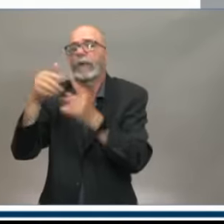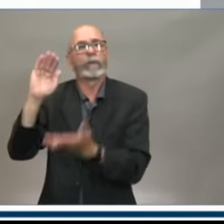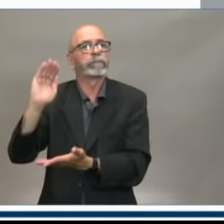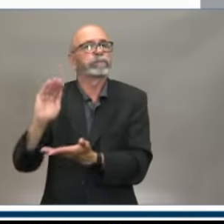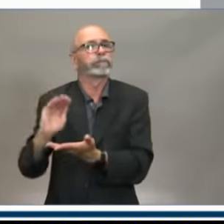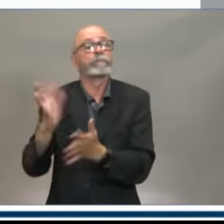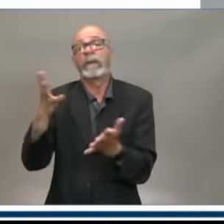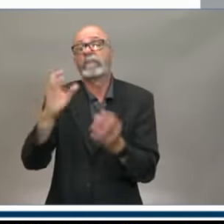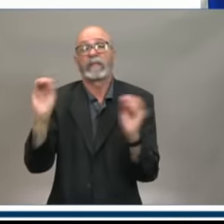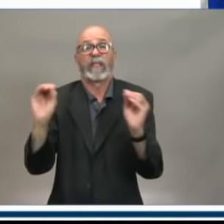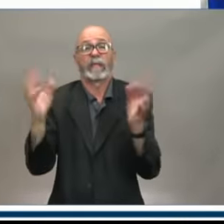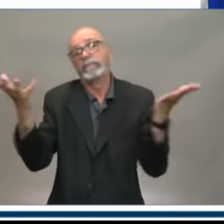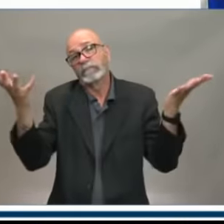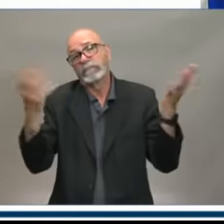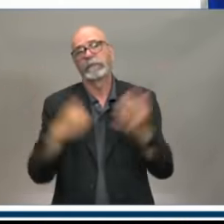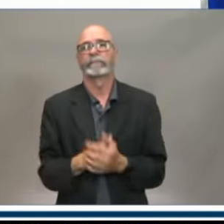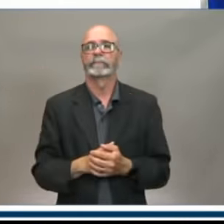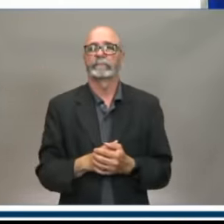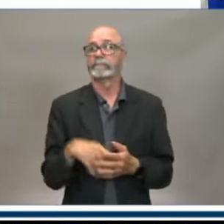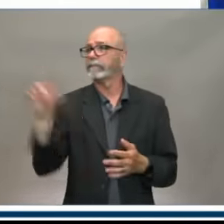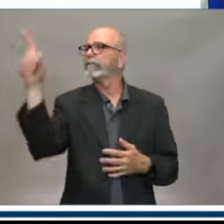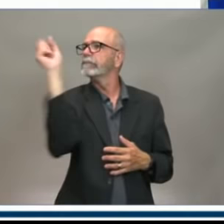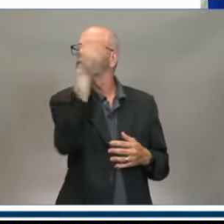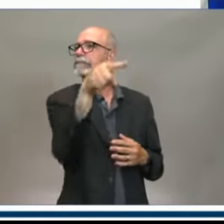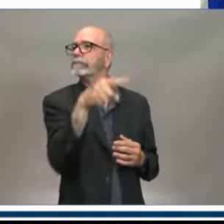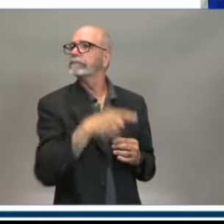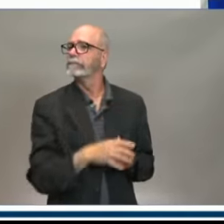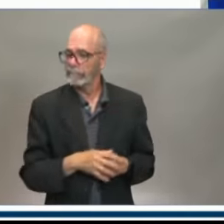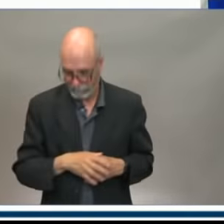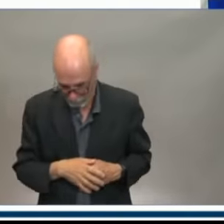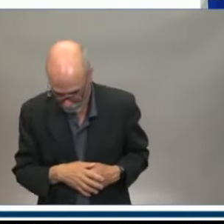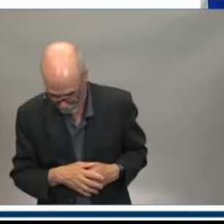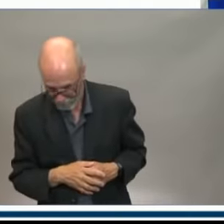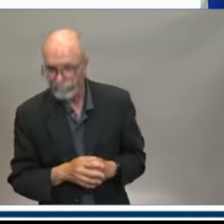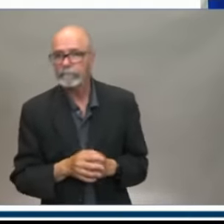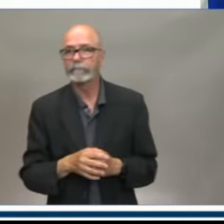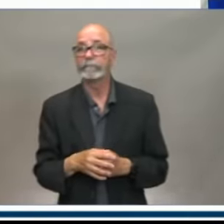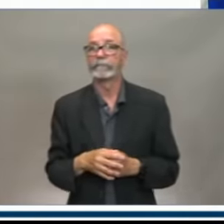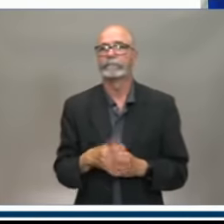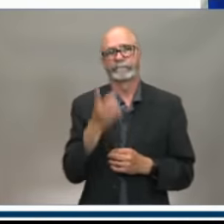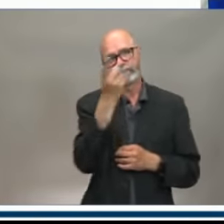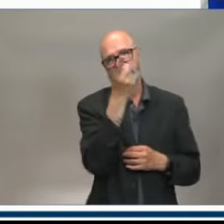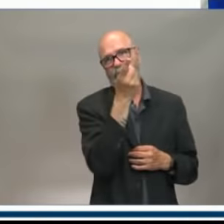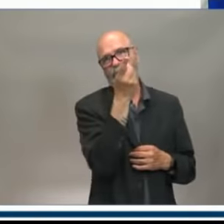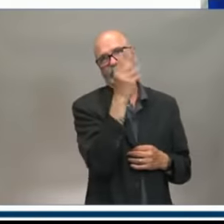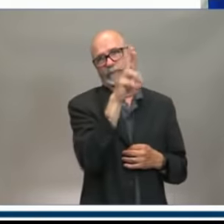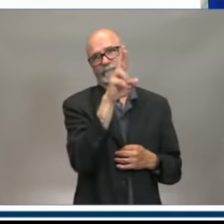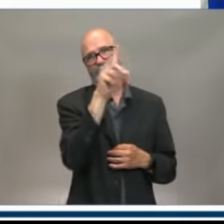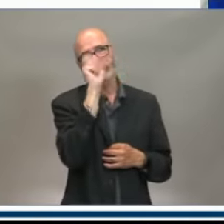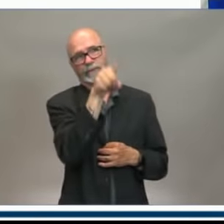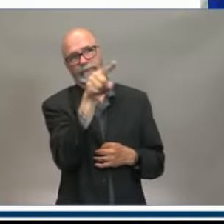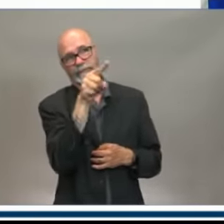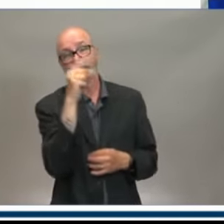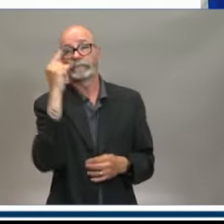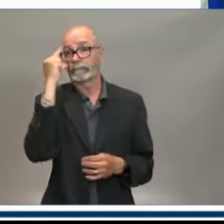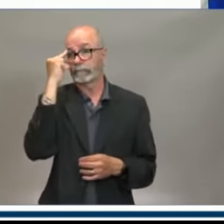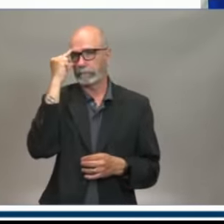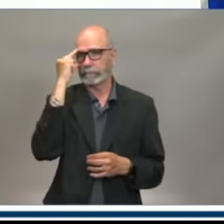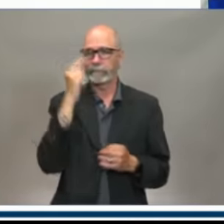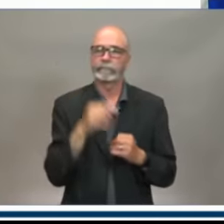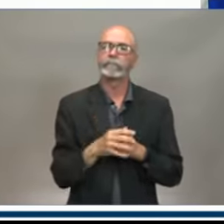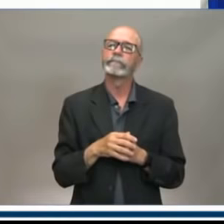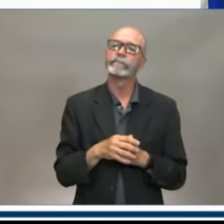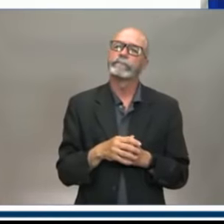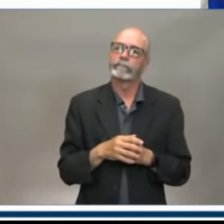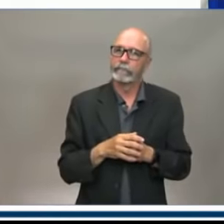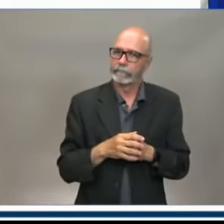plan. Go ahead, Mike, with your follow-up. Dr. Strang, in the past, when you talked about the criteria